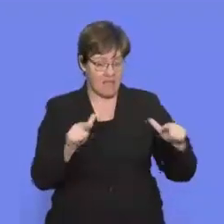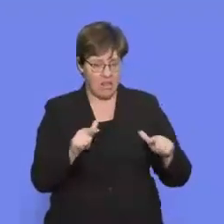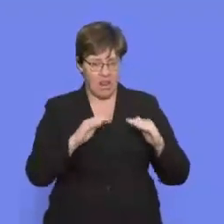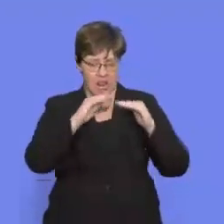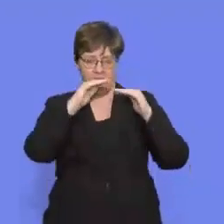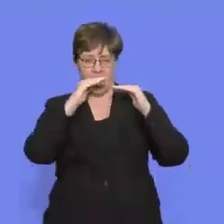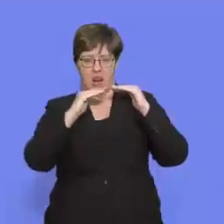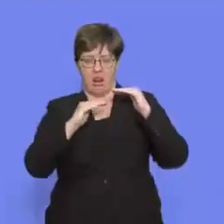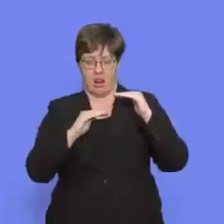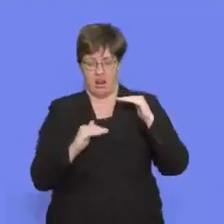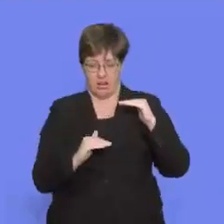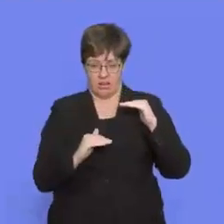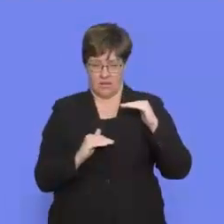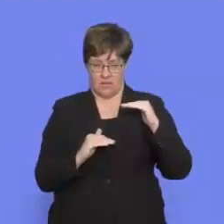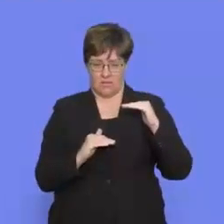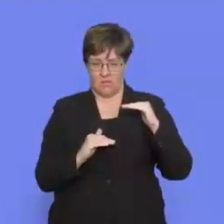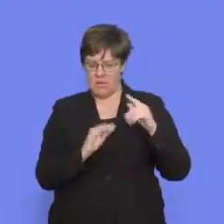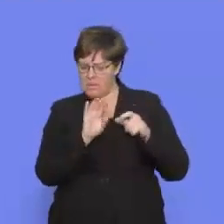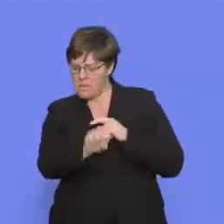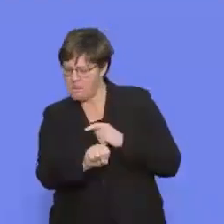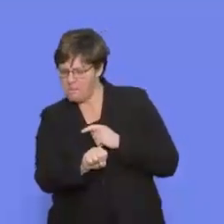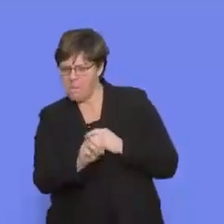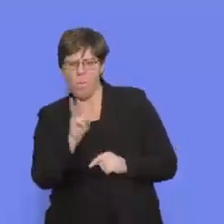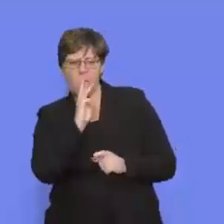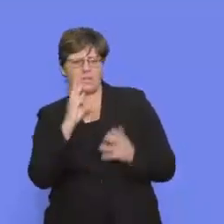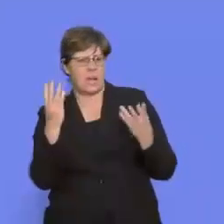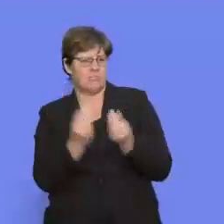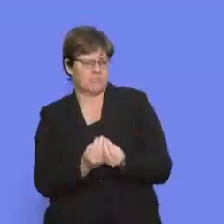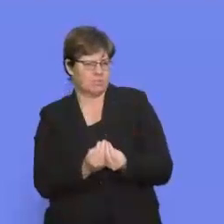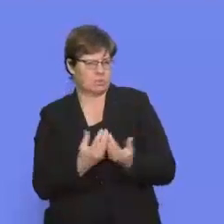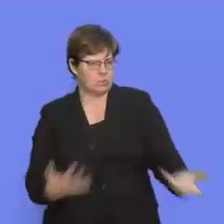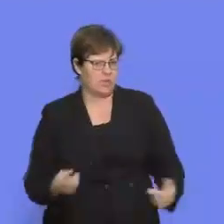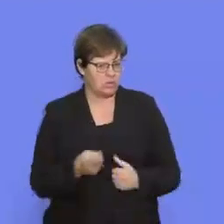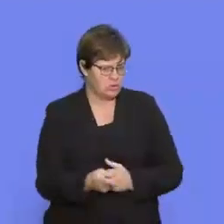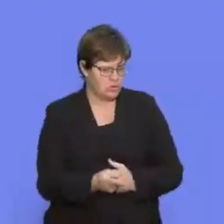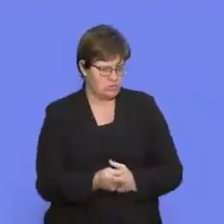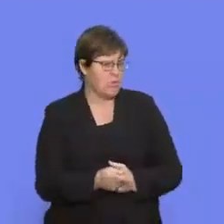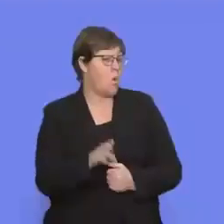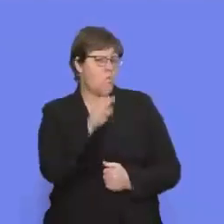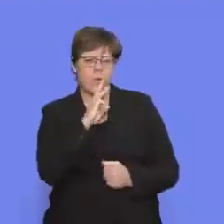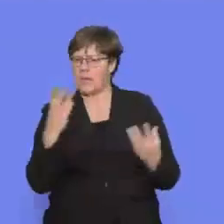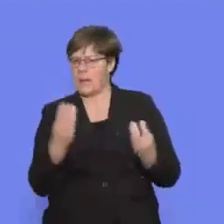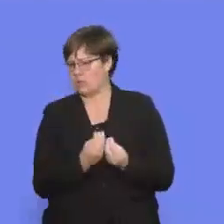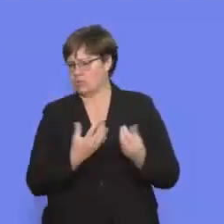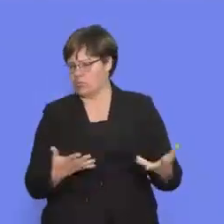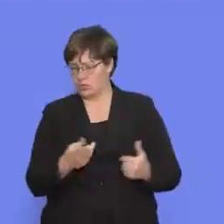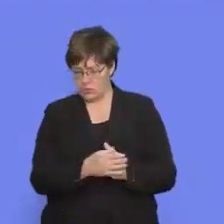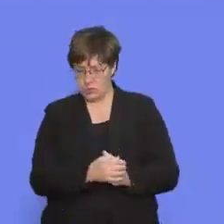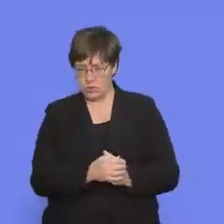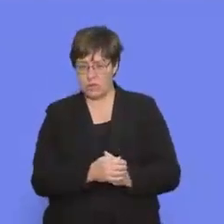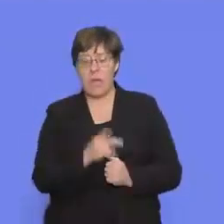detection has taken place. There's a low water level. The pituitary gland here